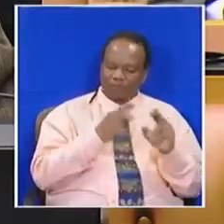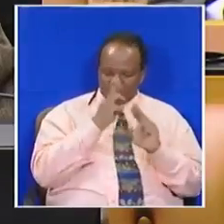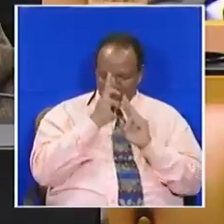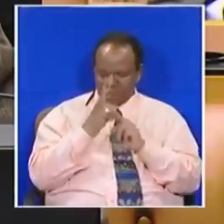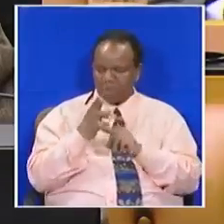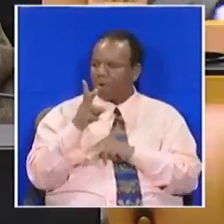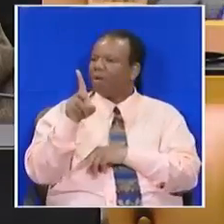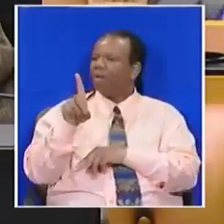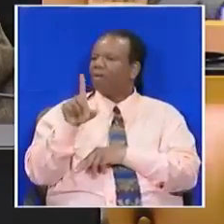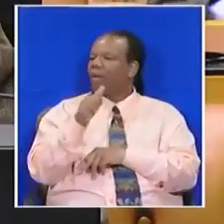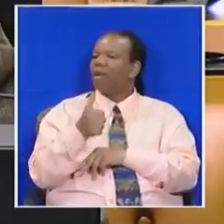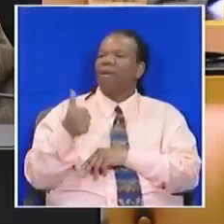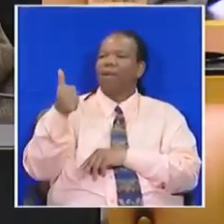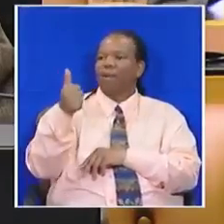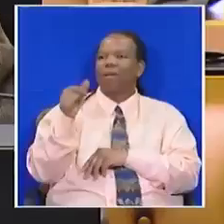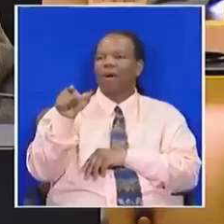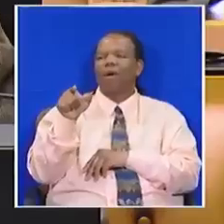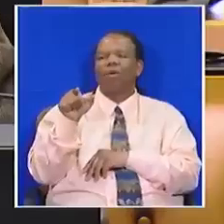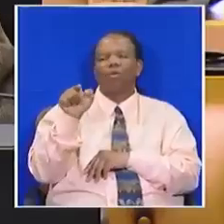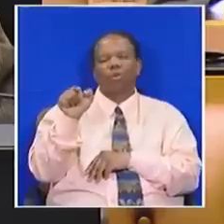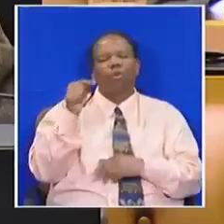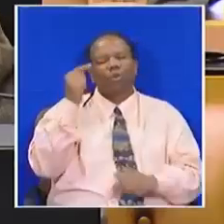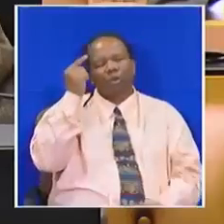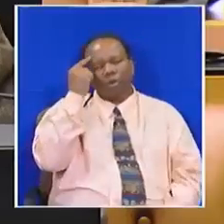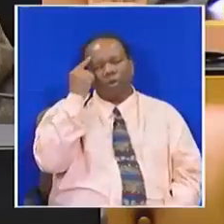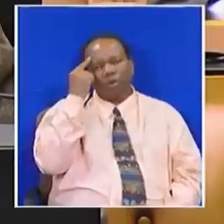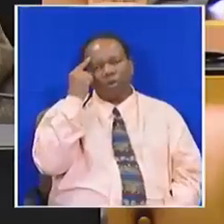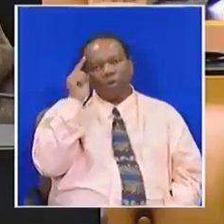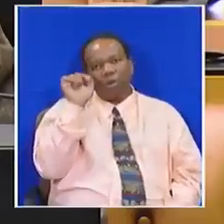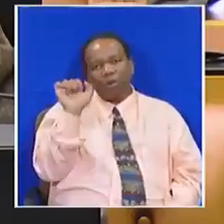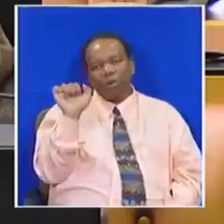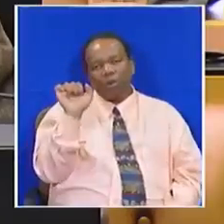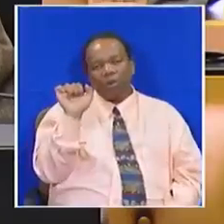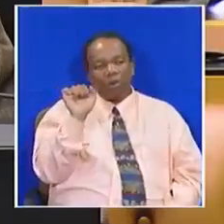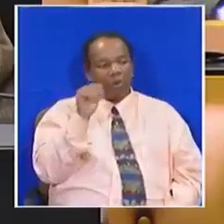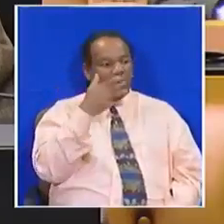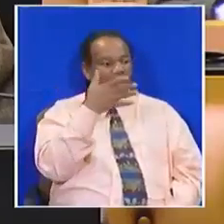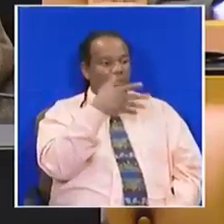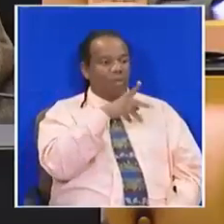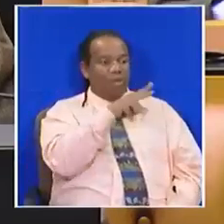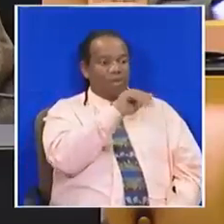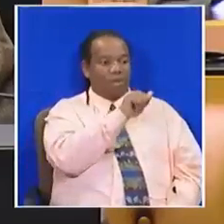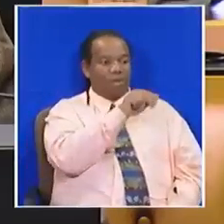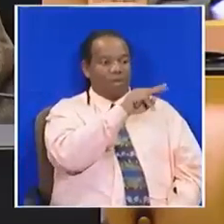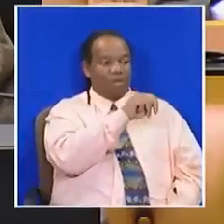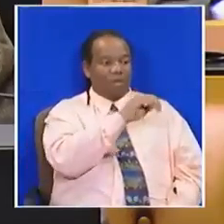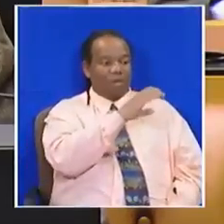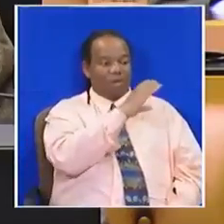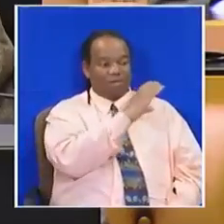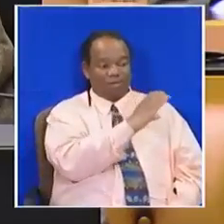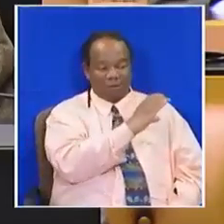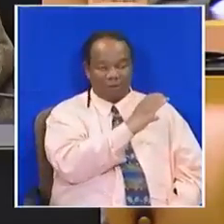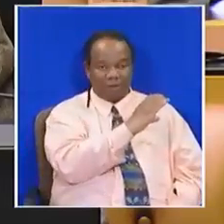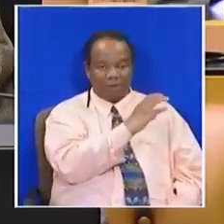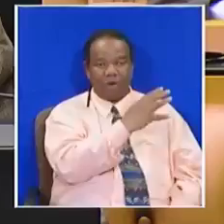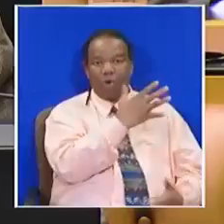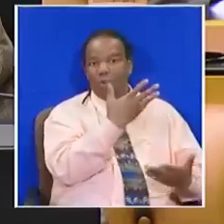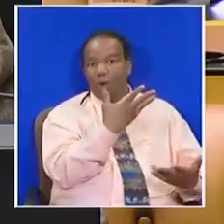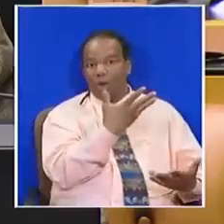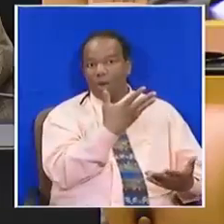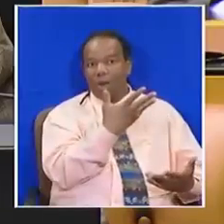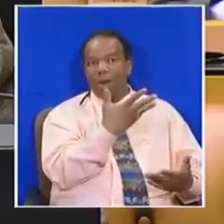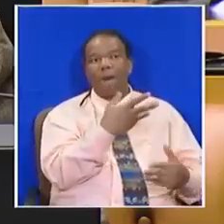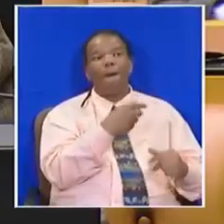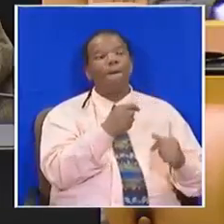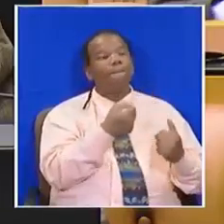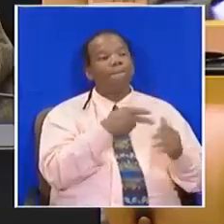know that the governing party at its policy conference did